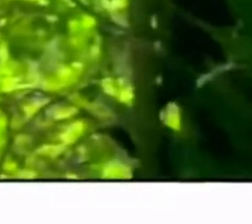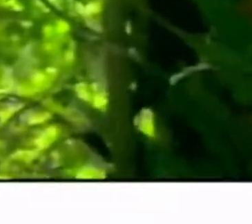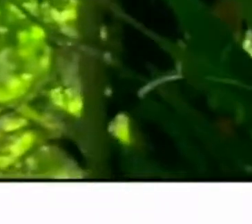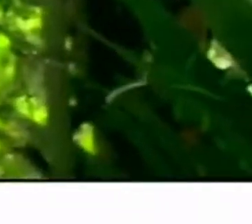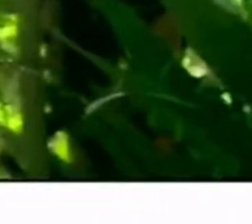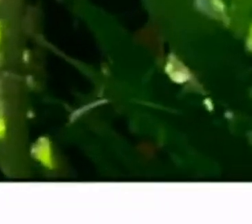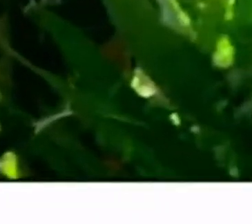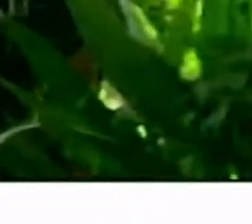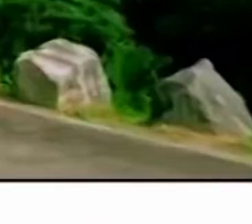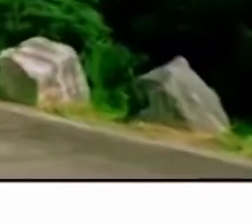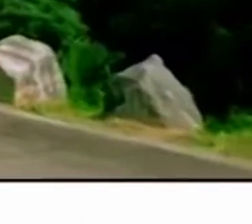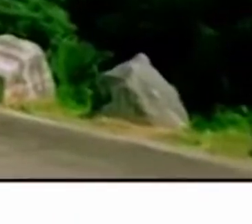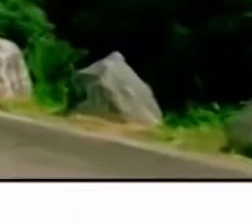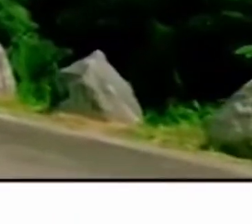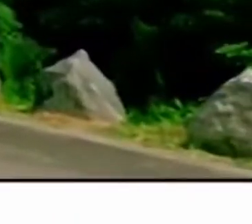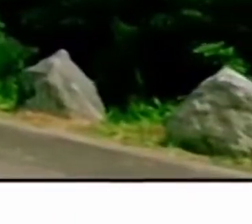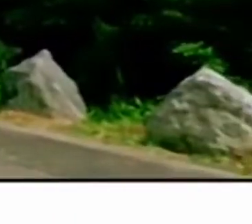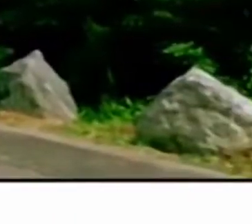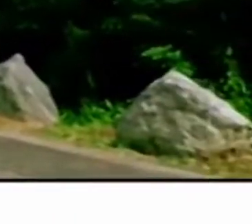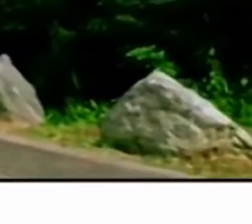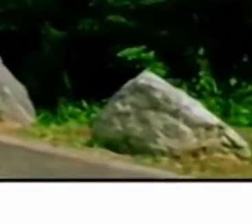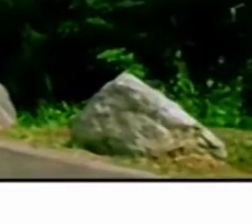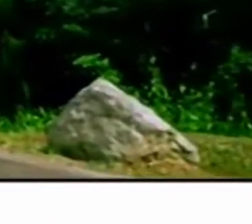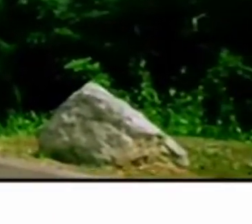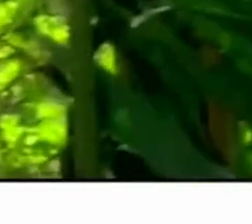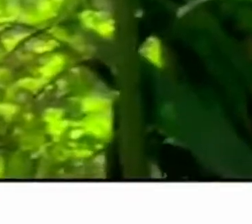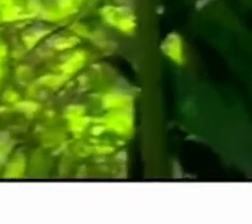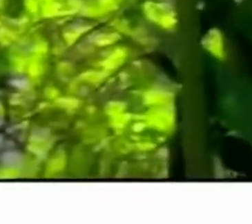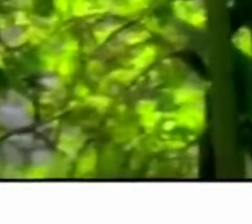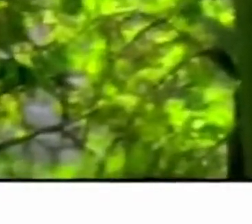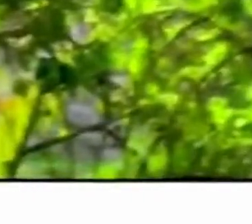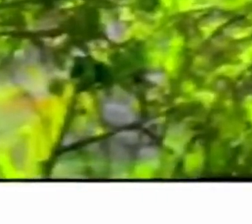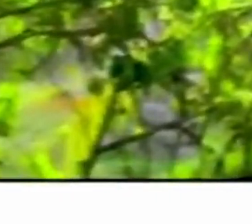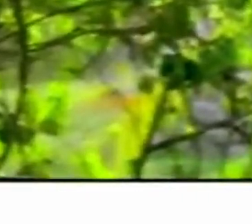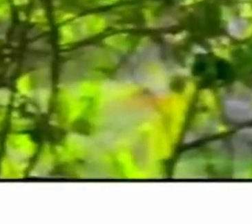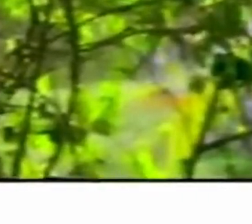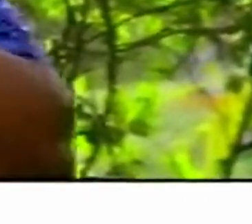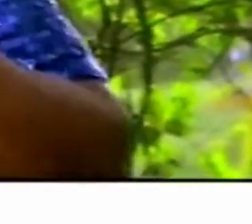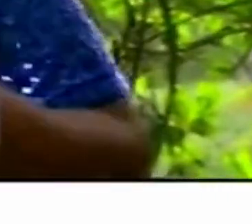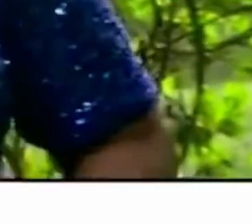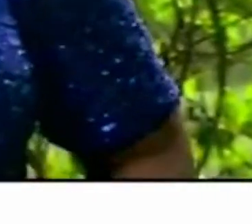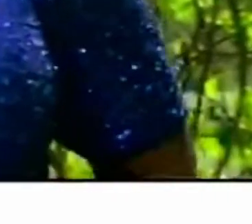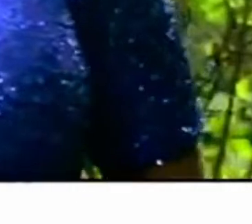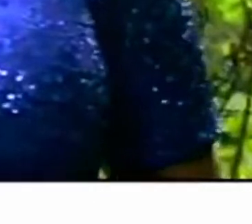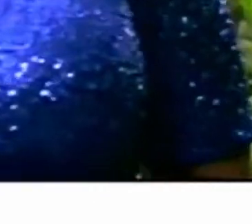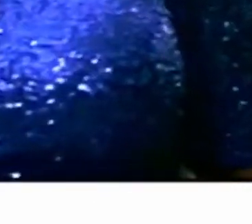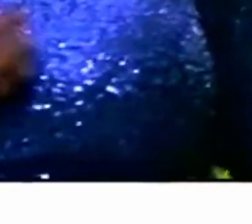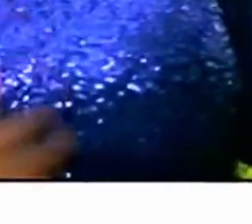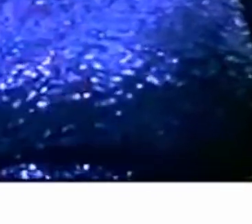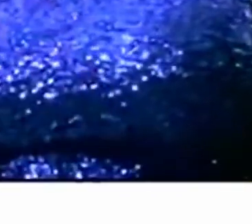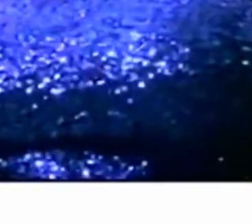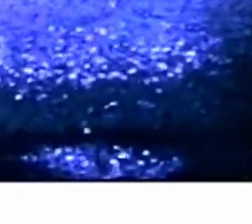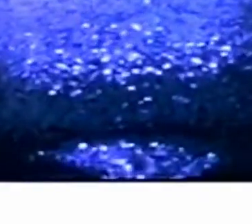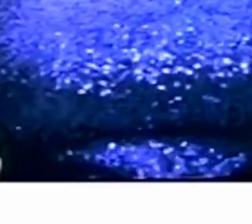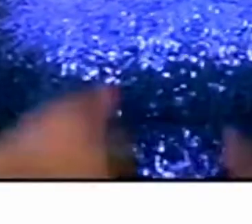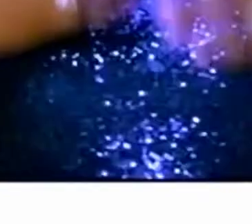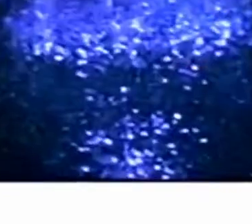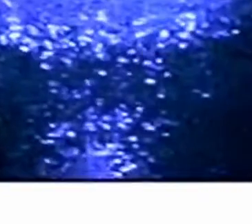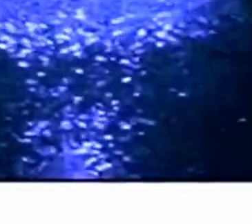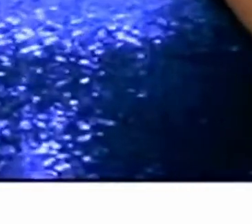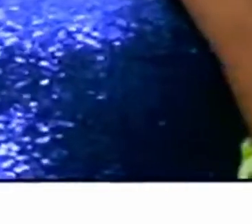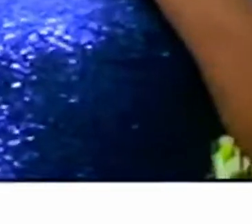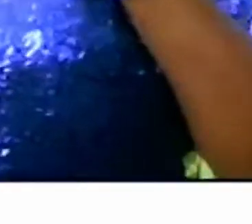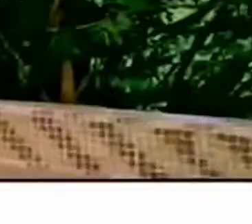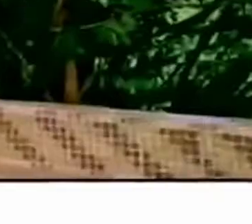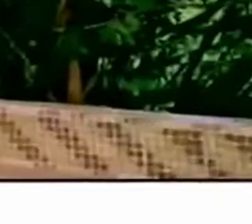God, that is who you are. You wipe away all tears.